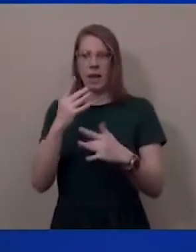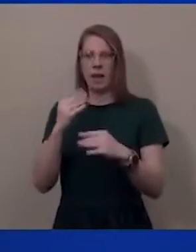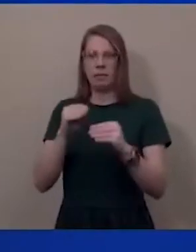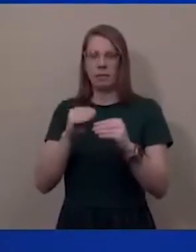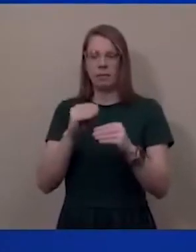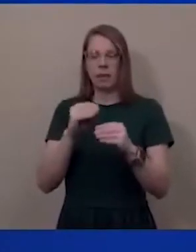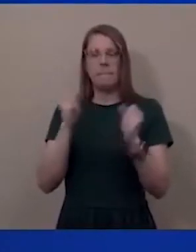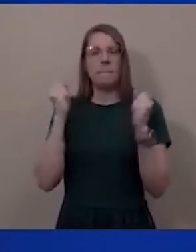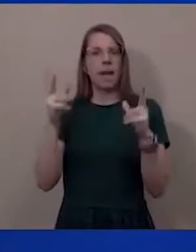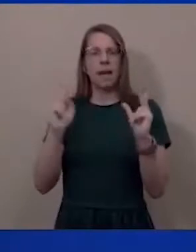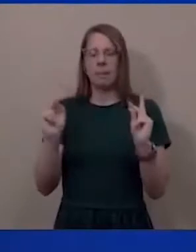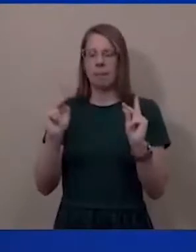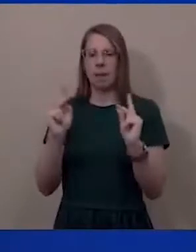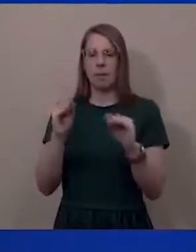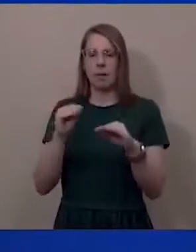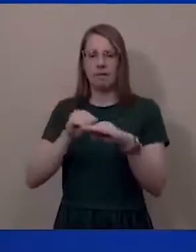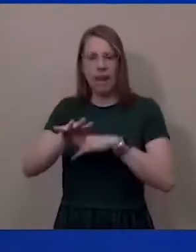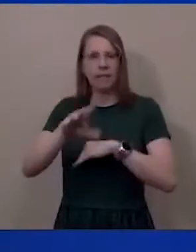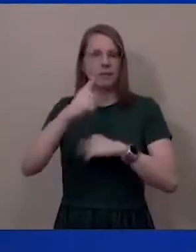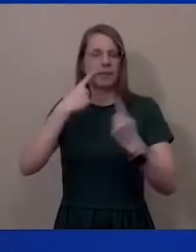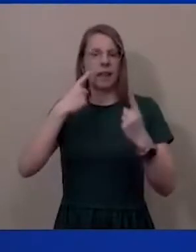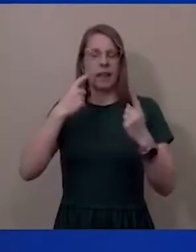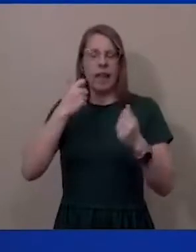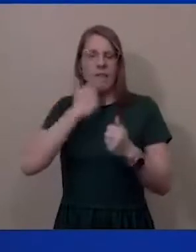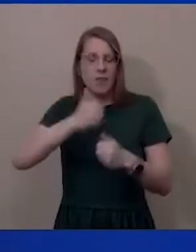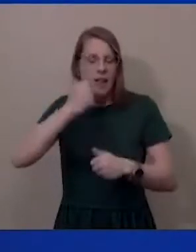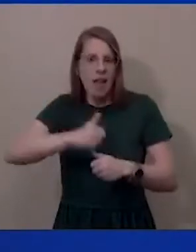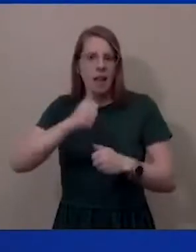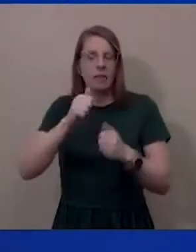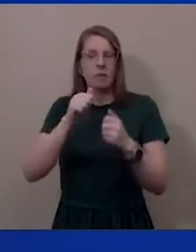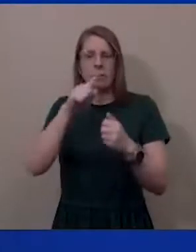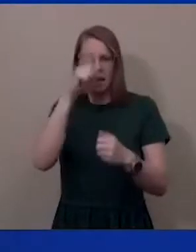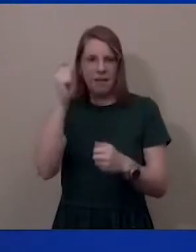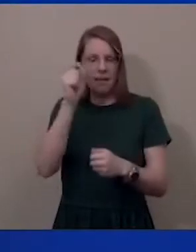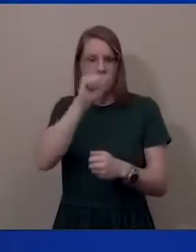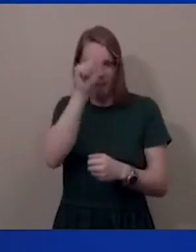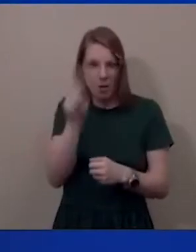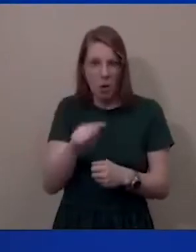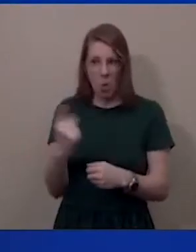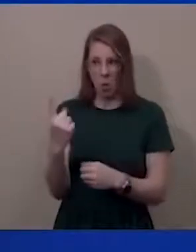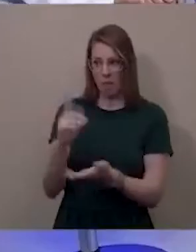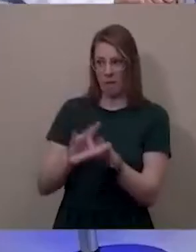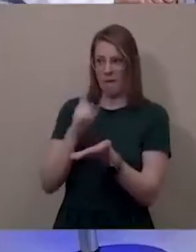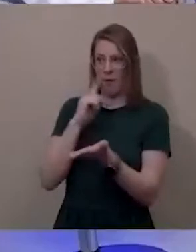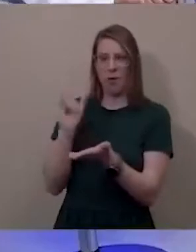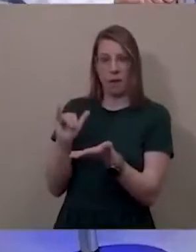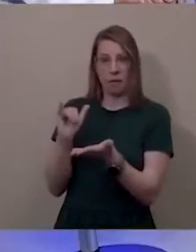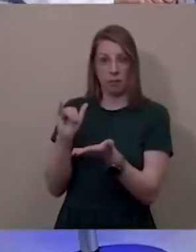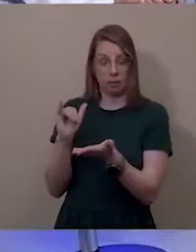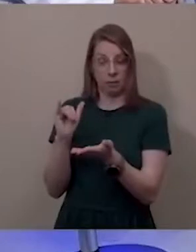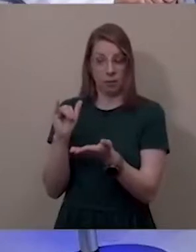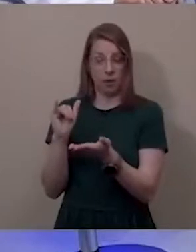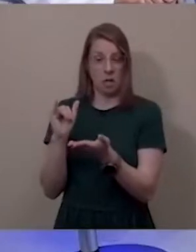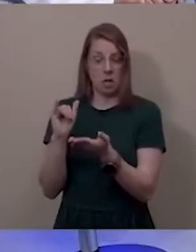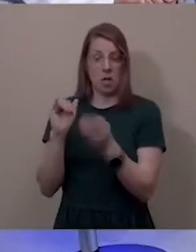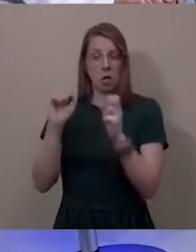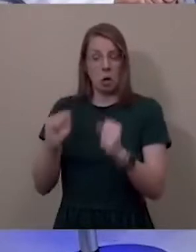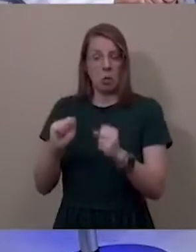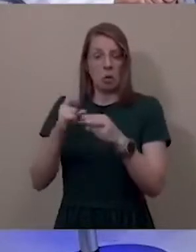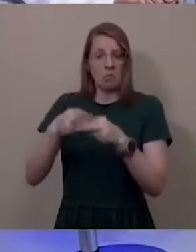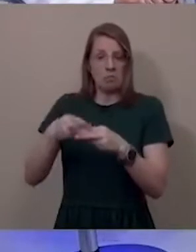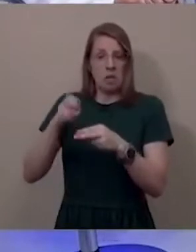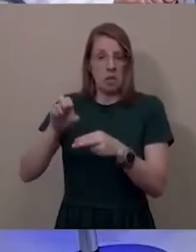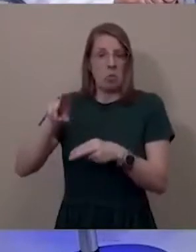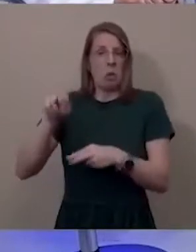day, and yet there's only one other drug for it. So do you think we could even consider an early use authorization, you say,